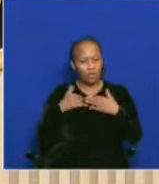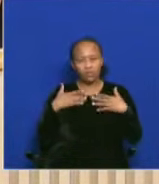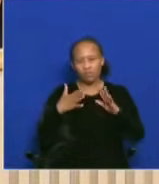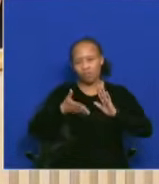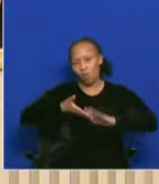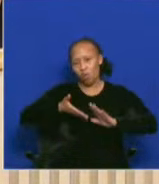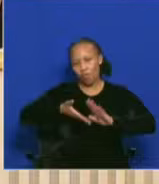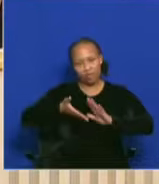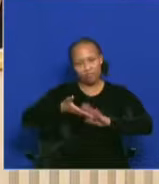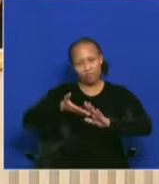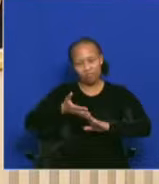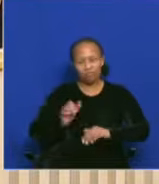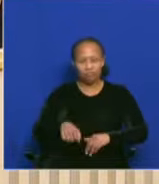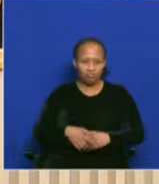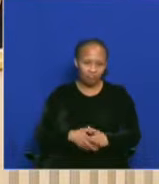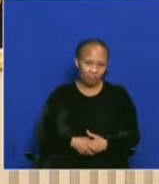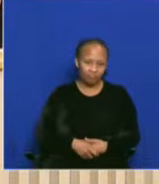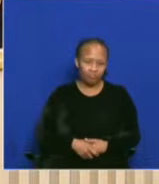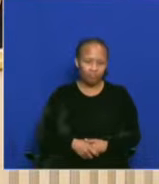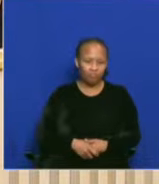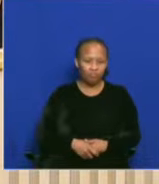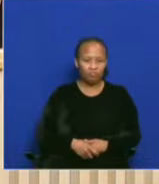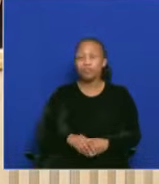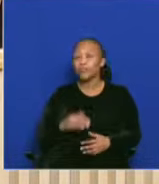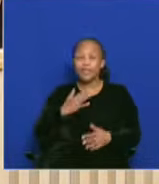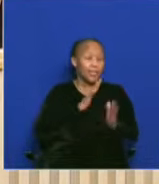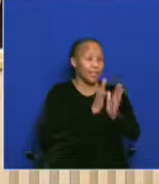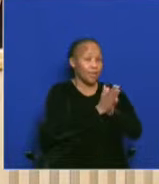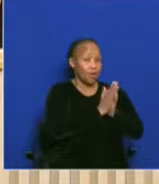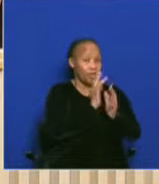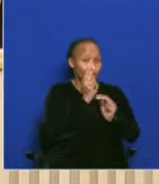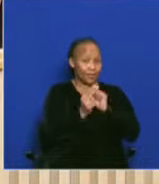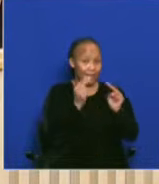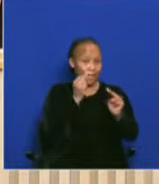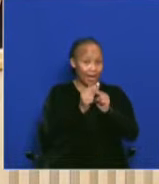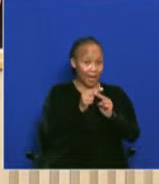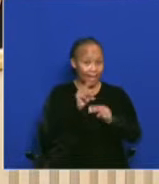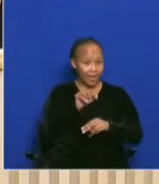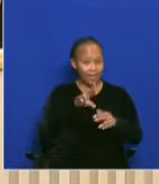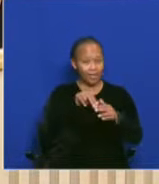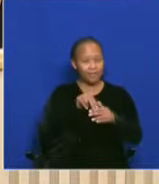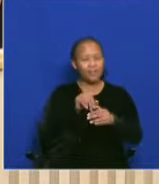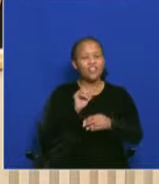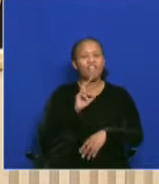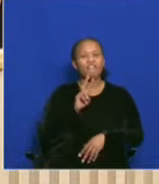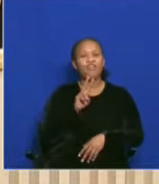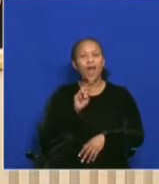Chair, can I ask that it's played one more time? So it's sometimes hard to follow the first time around.